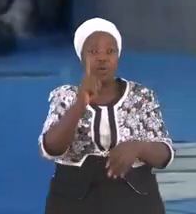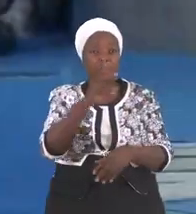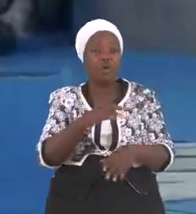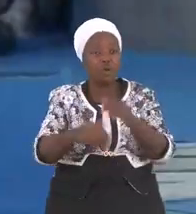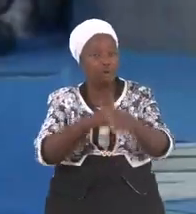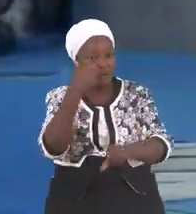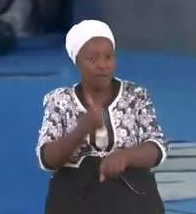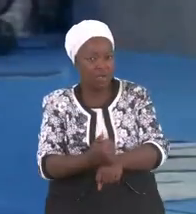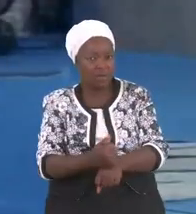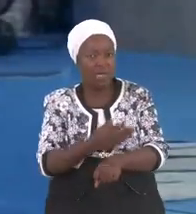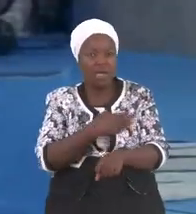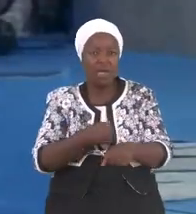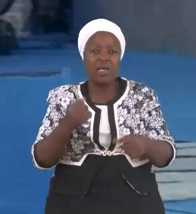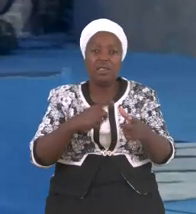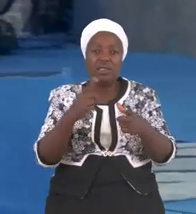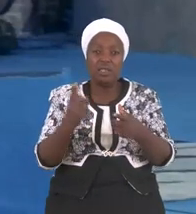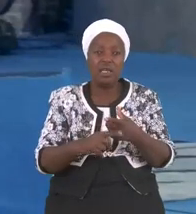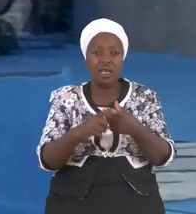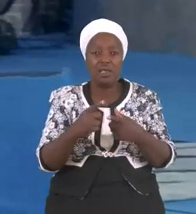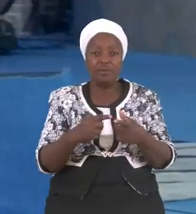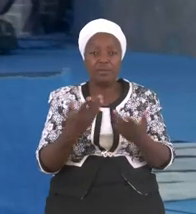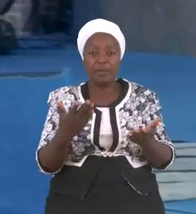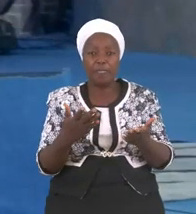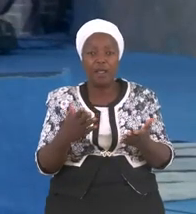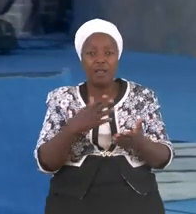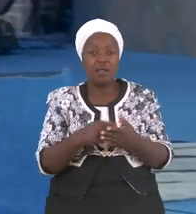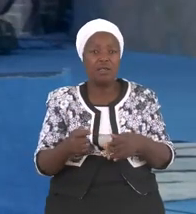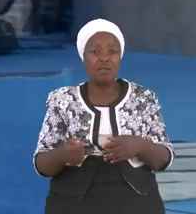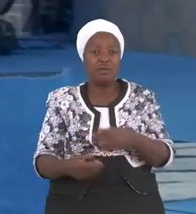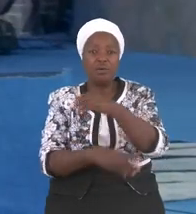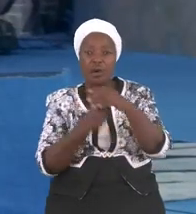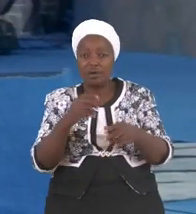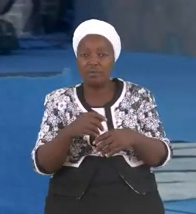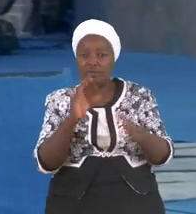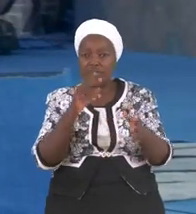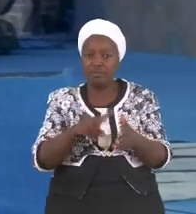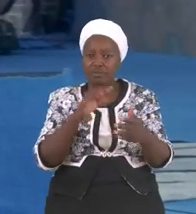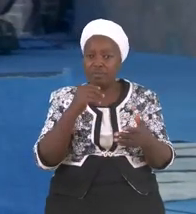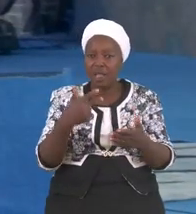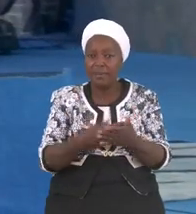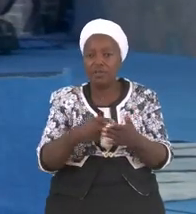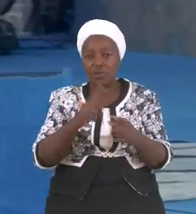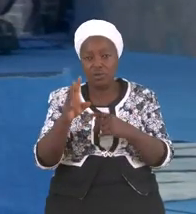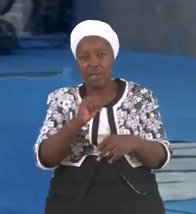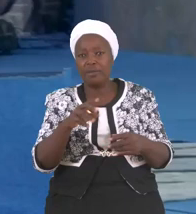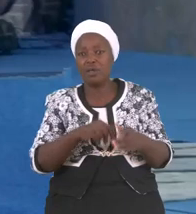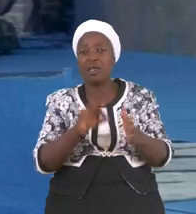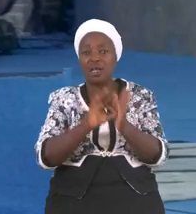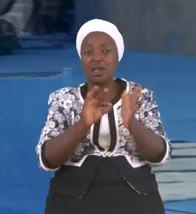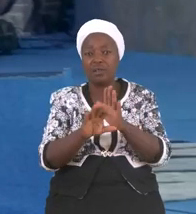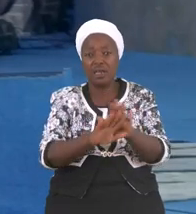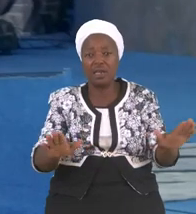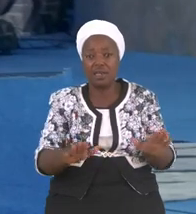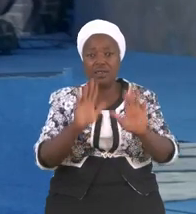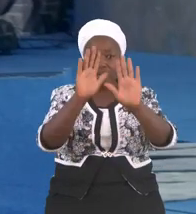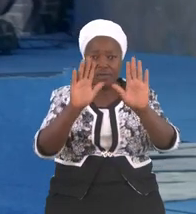have the gospel preached unto them confirmed. Countless miracles, countless